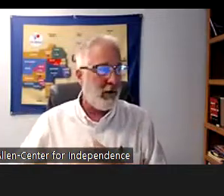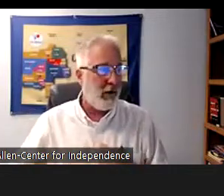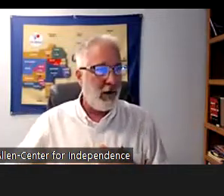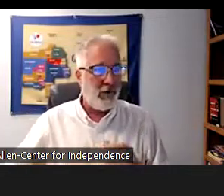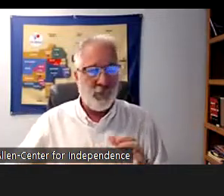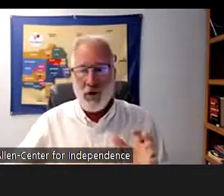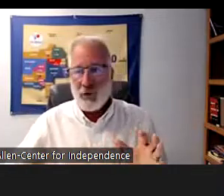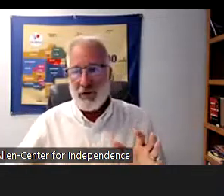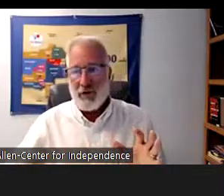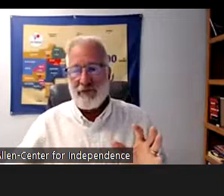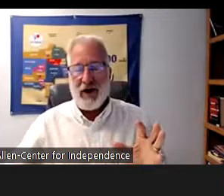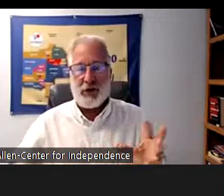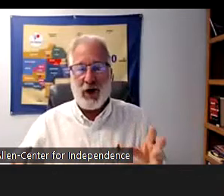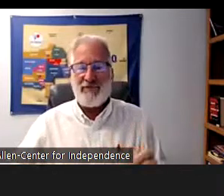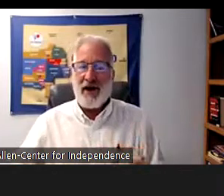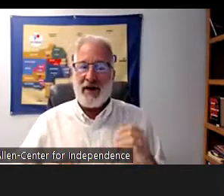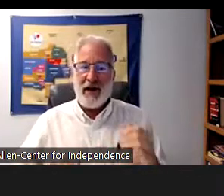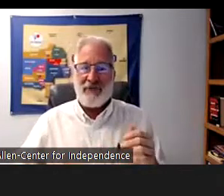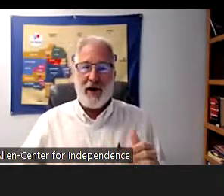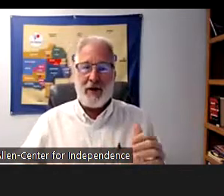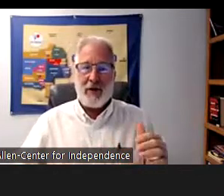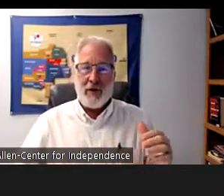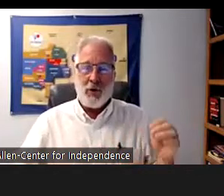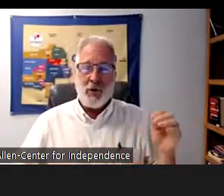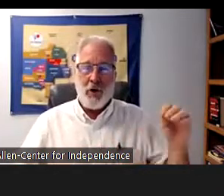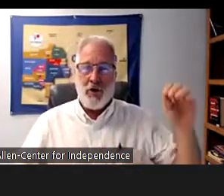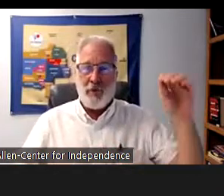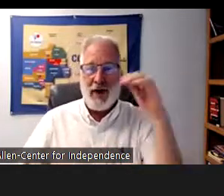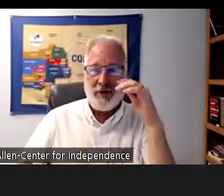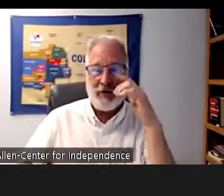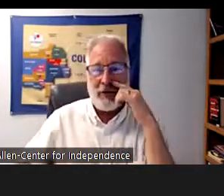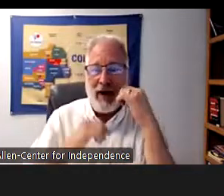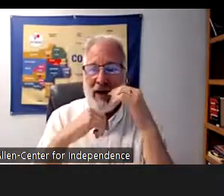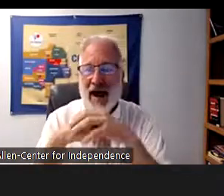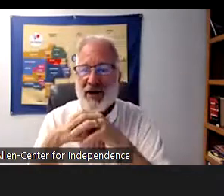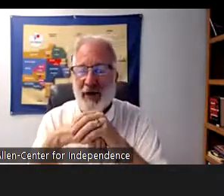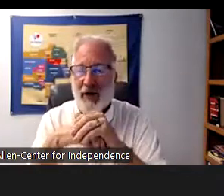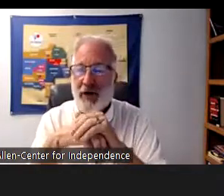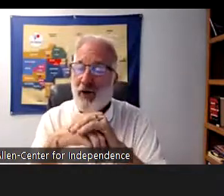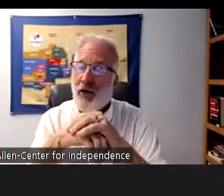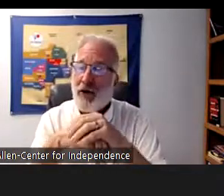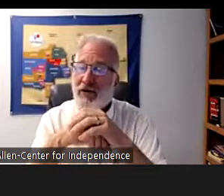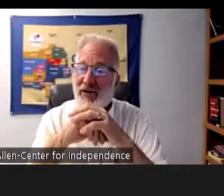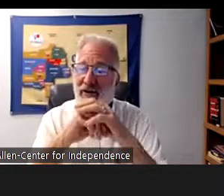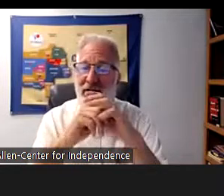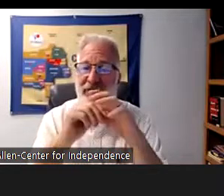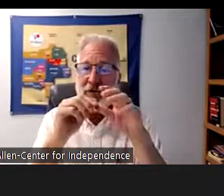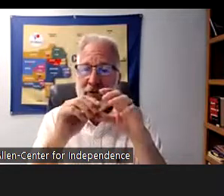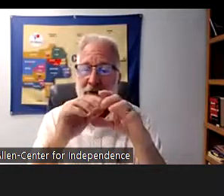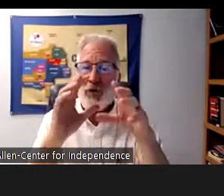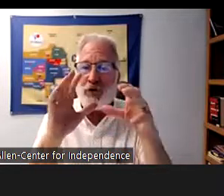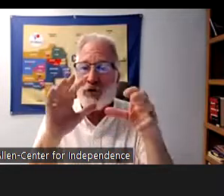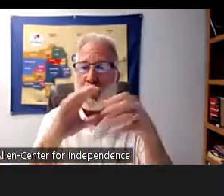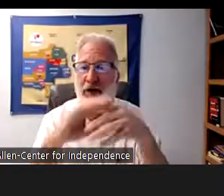And I've worked with trying to identify who are all the managers in my attachment area, and all the LCC folks,